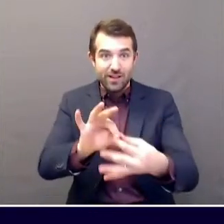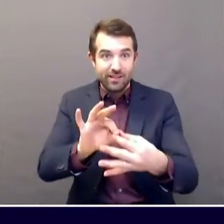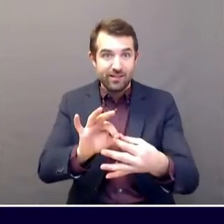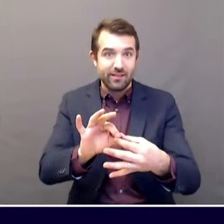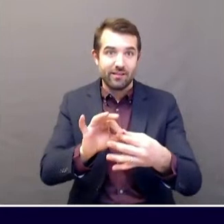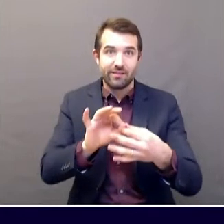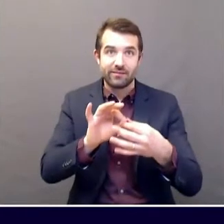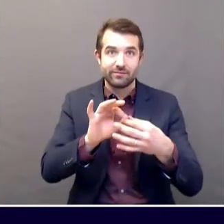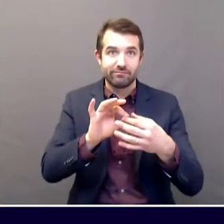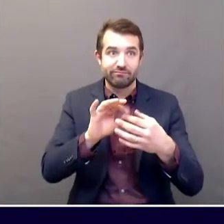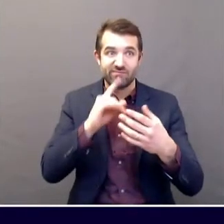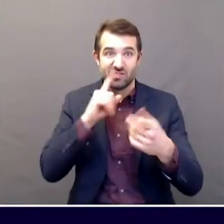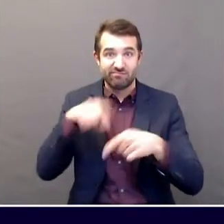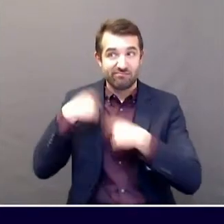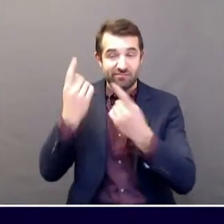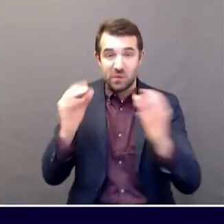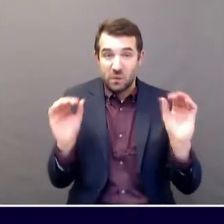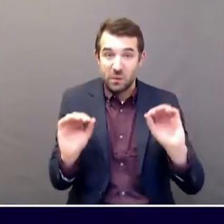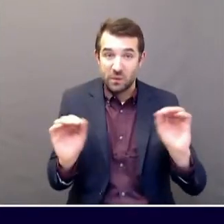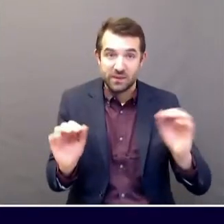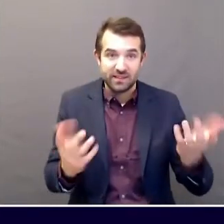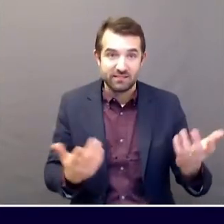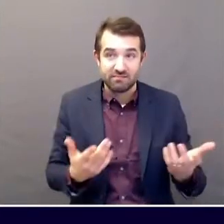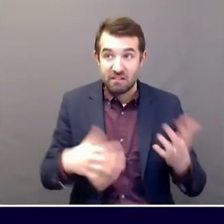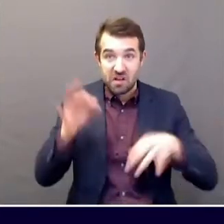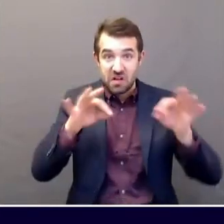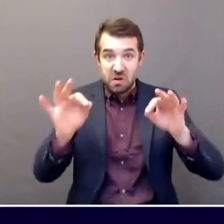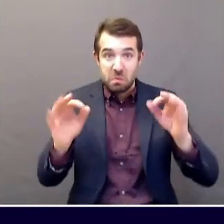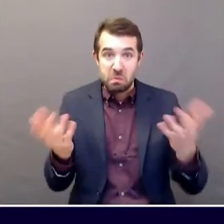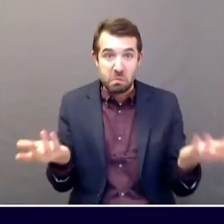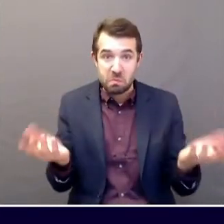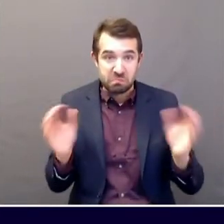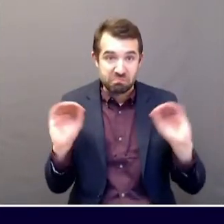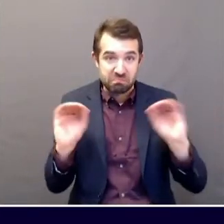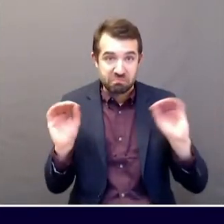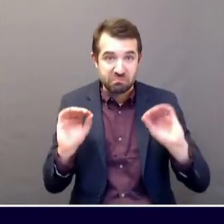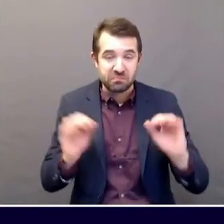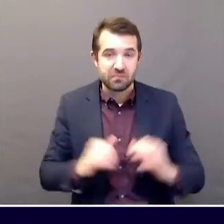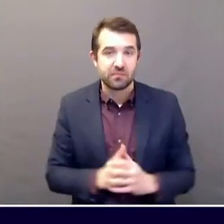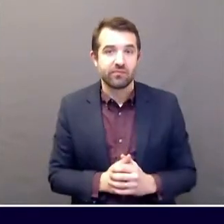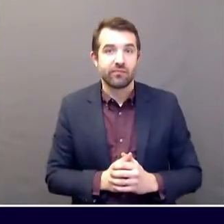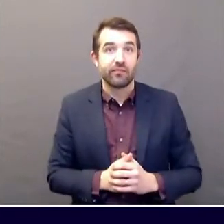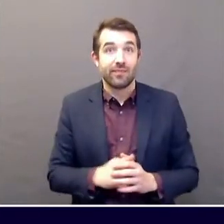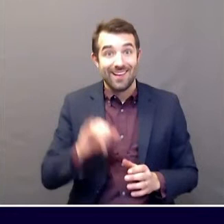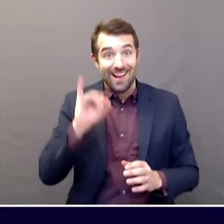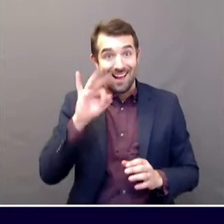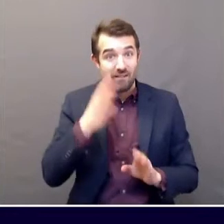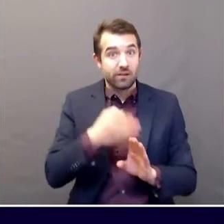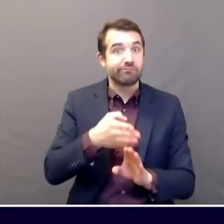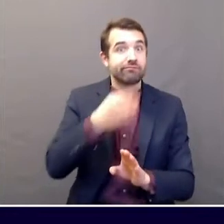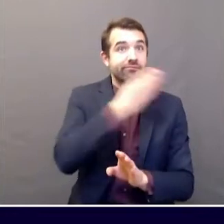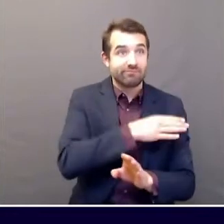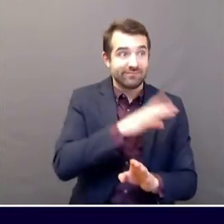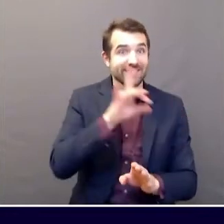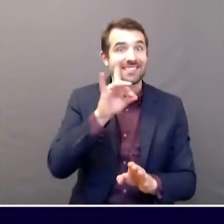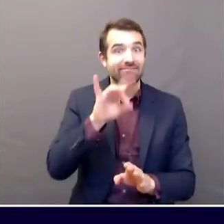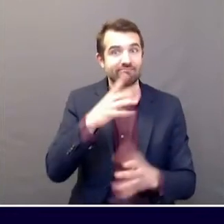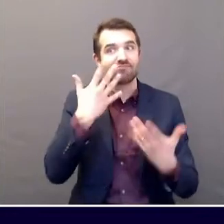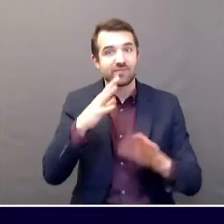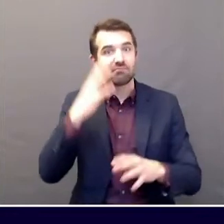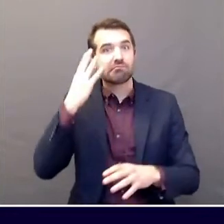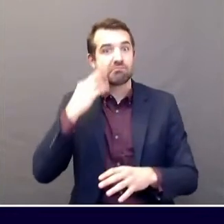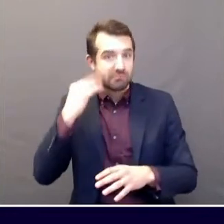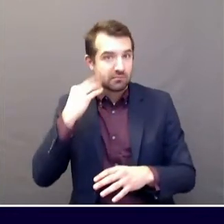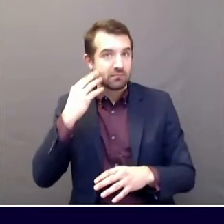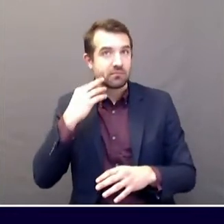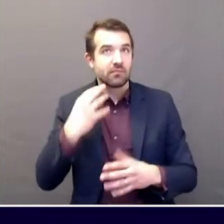past, that's not an absolute contraindication to the vaccine. It just means that you might have to be monitored for 15 additional